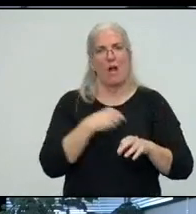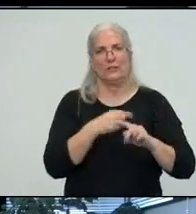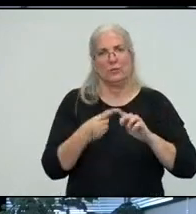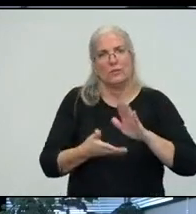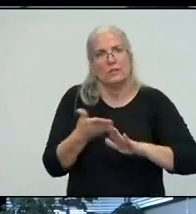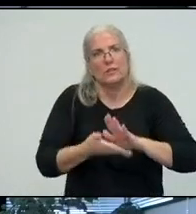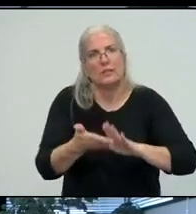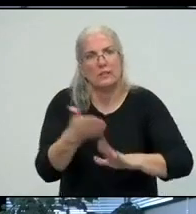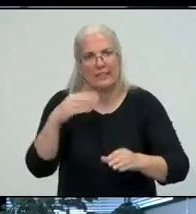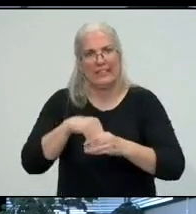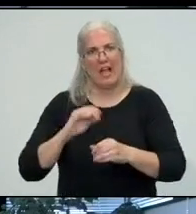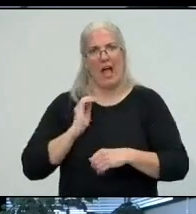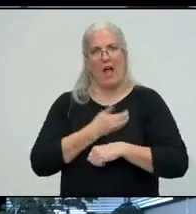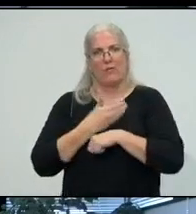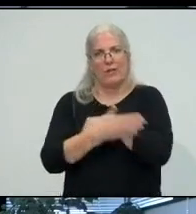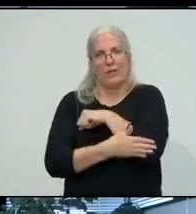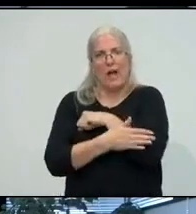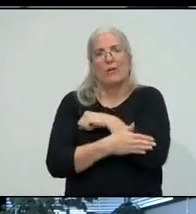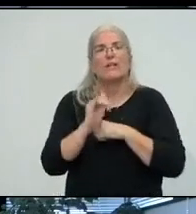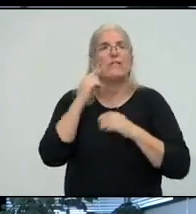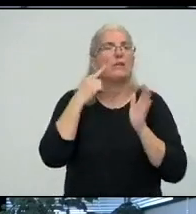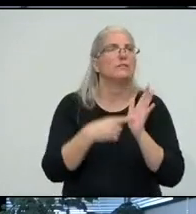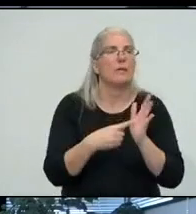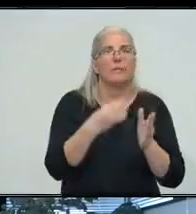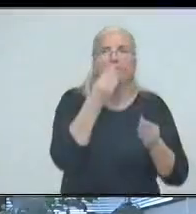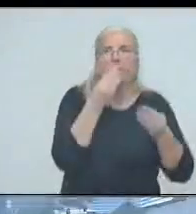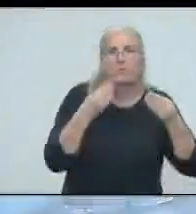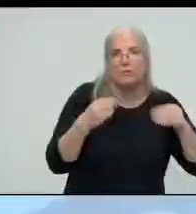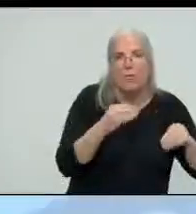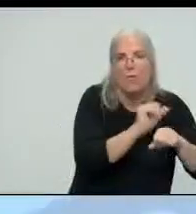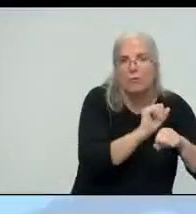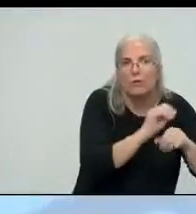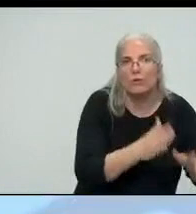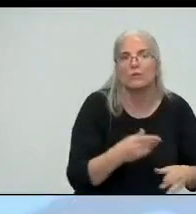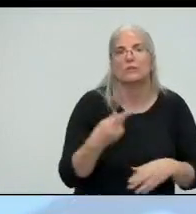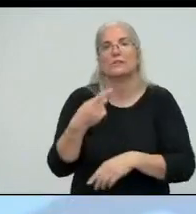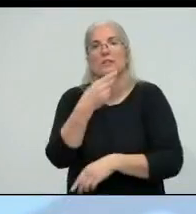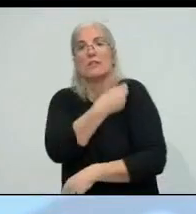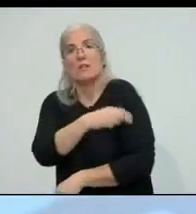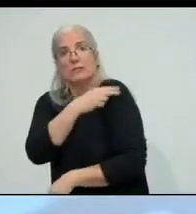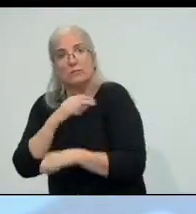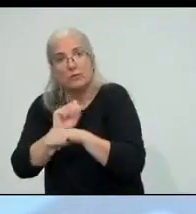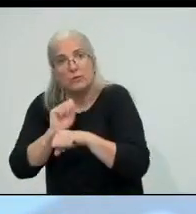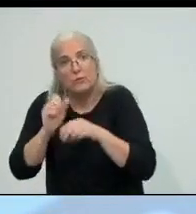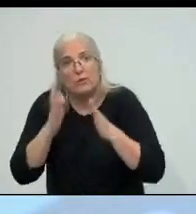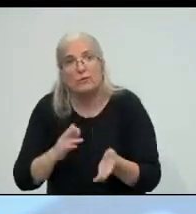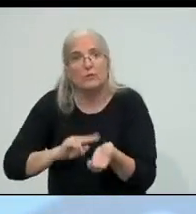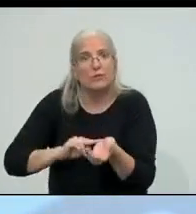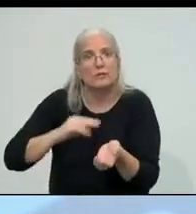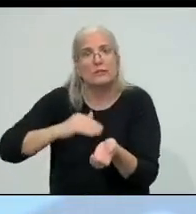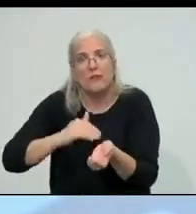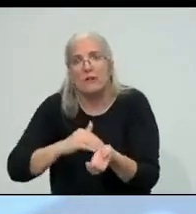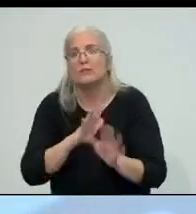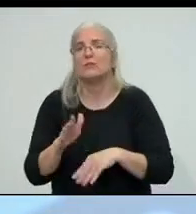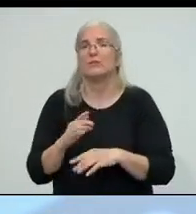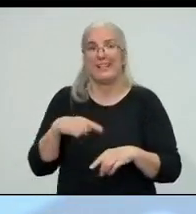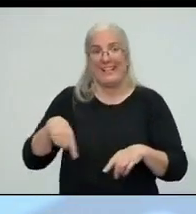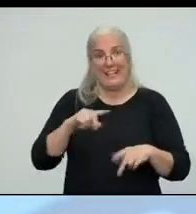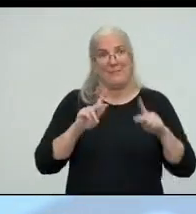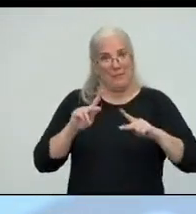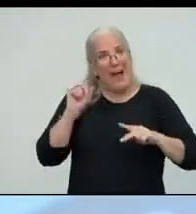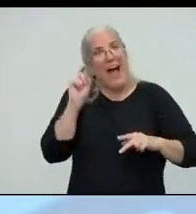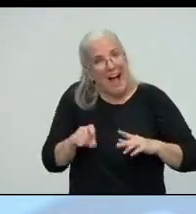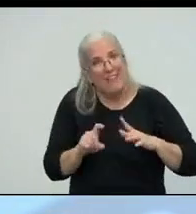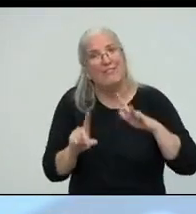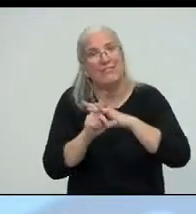So our grocery store workers, our healthcare workers who are on the front lines, hourly workers,